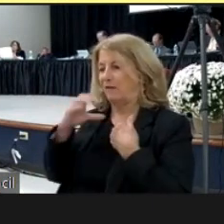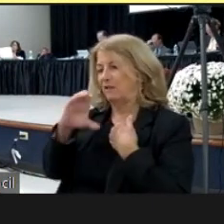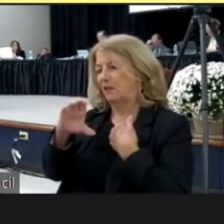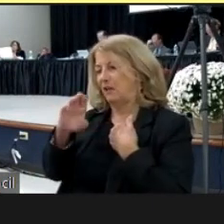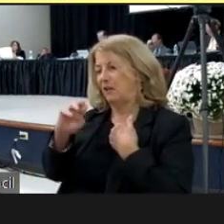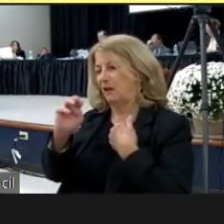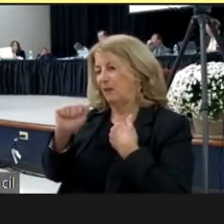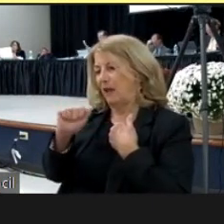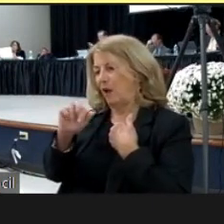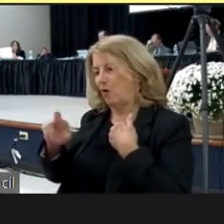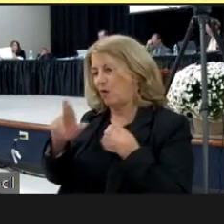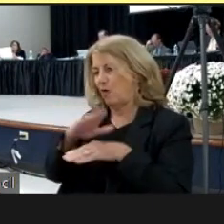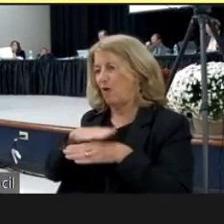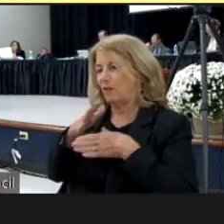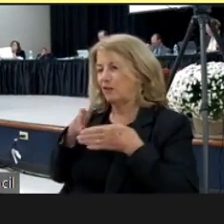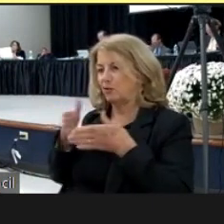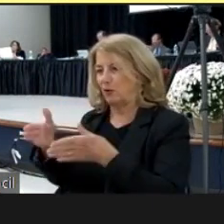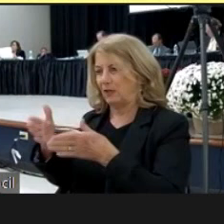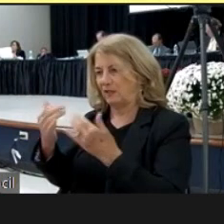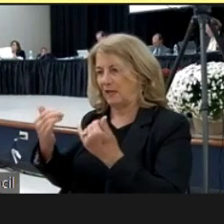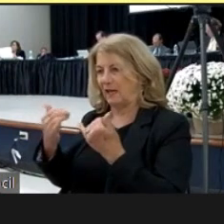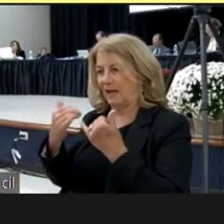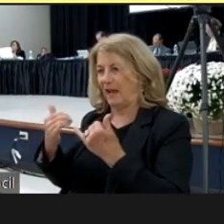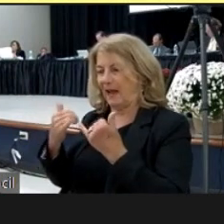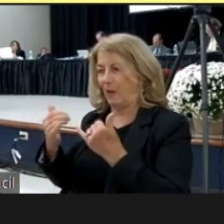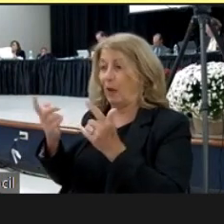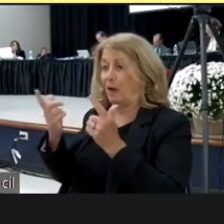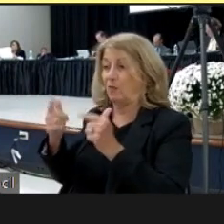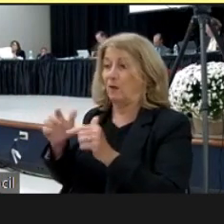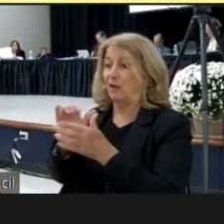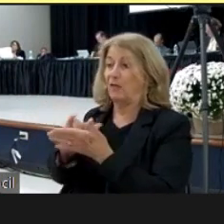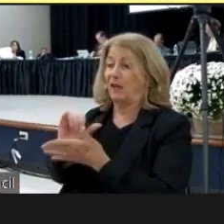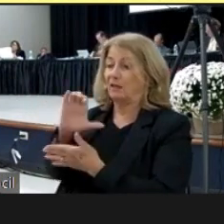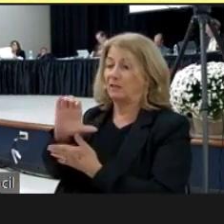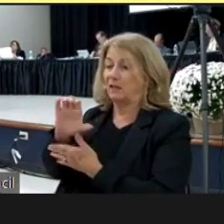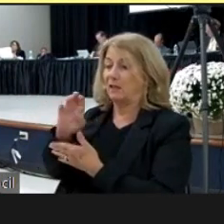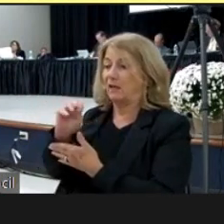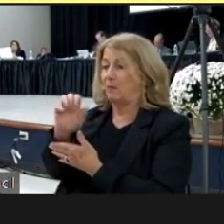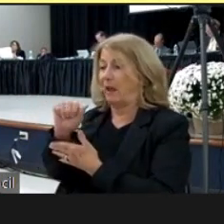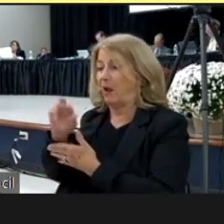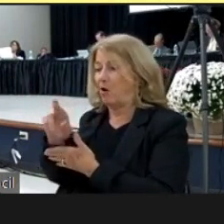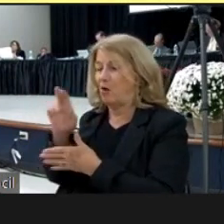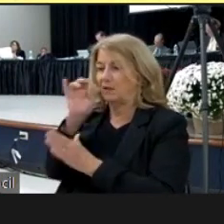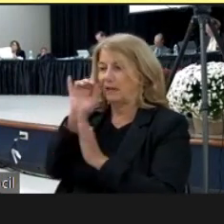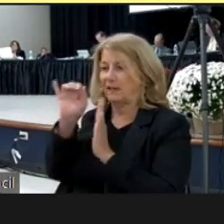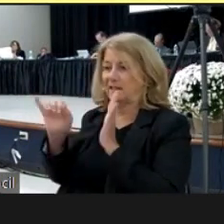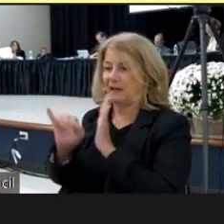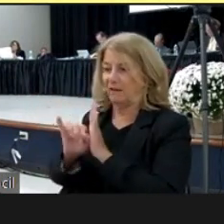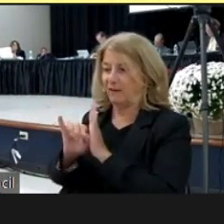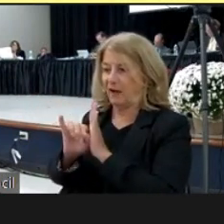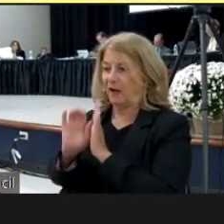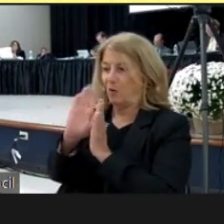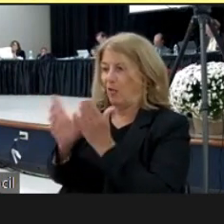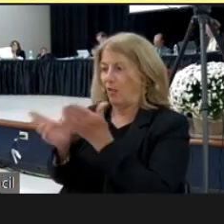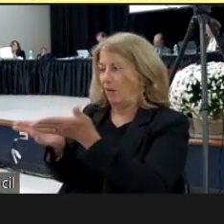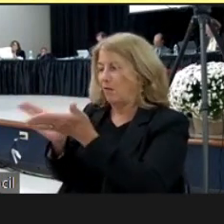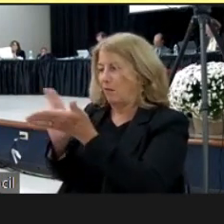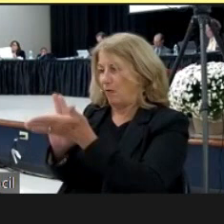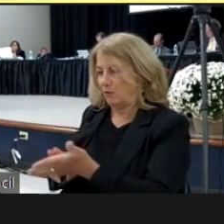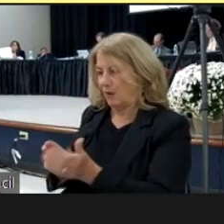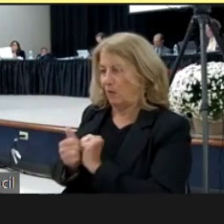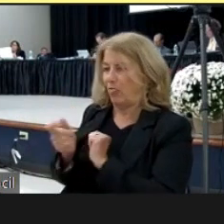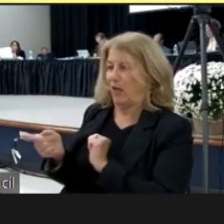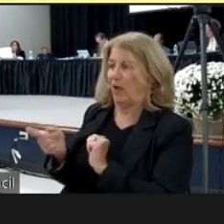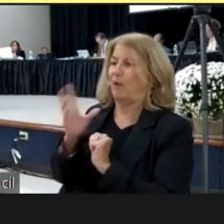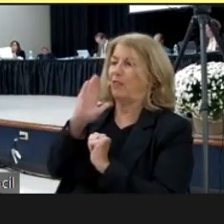out on the streets now. Once that CMAR is identified, we'll first go in contract with them. They will